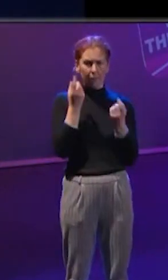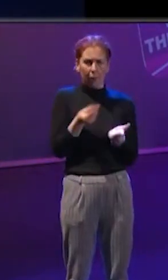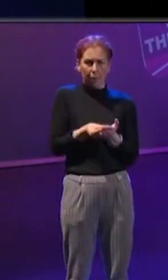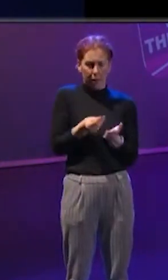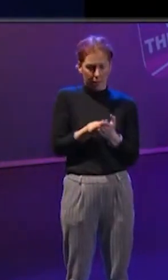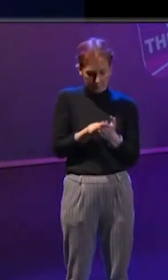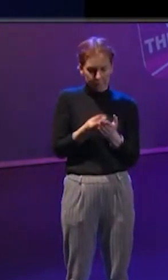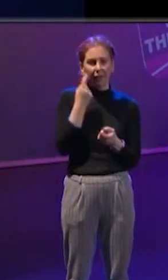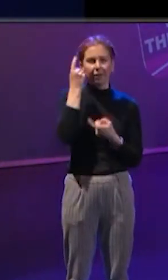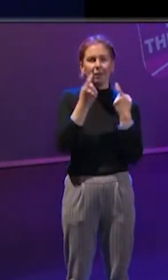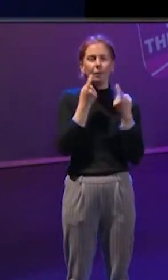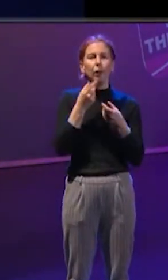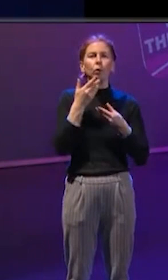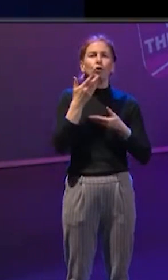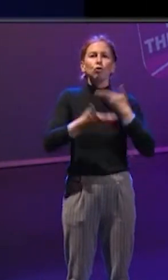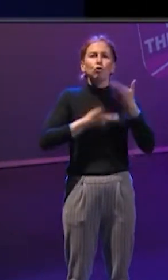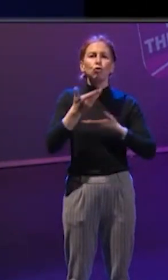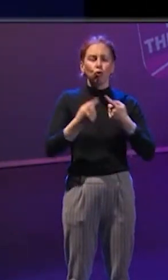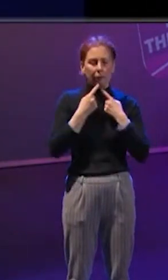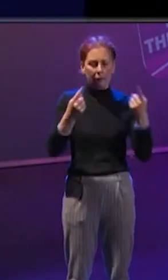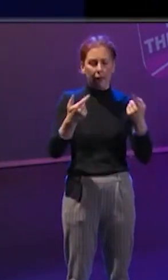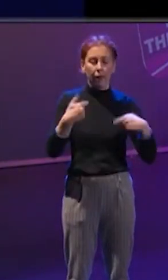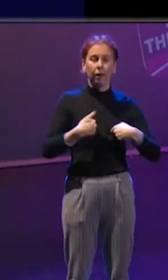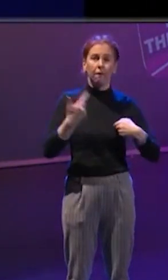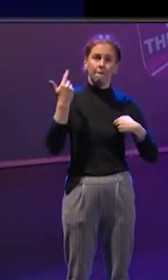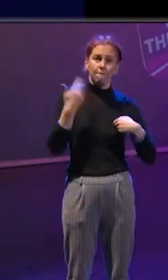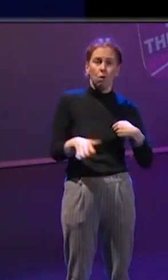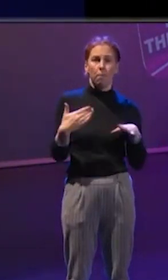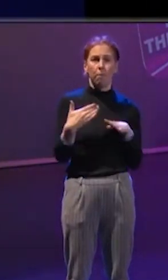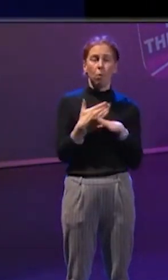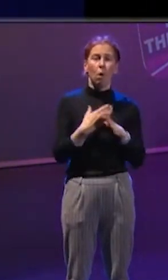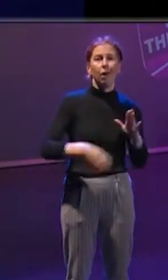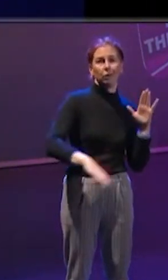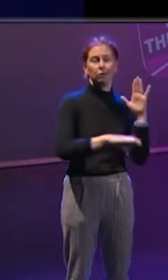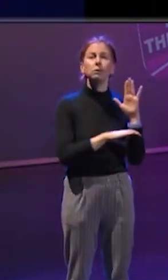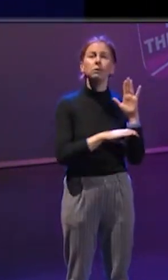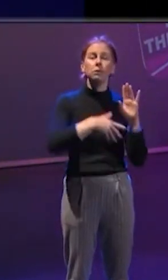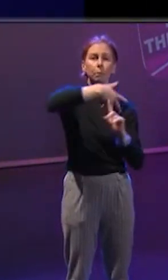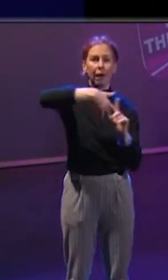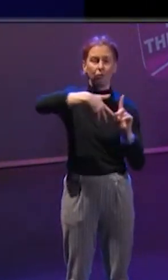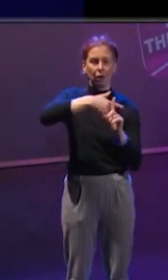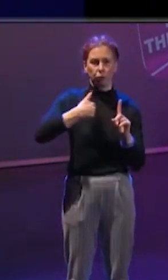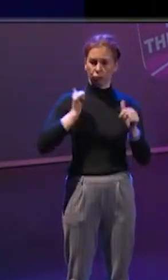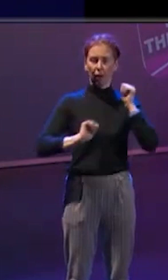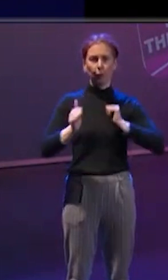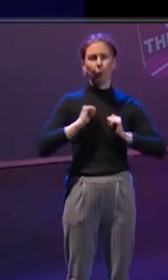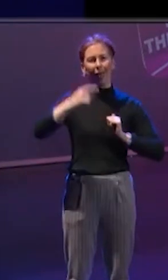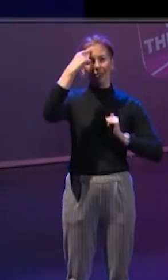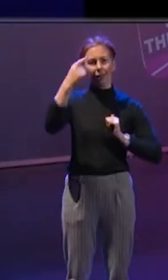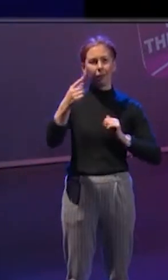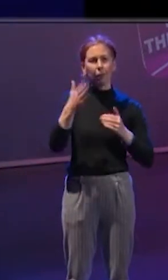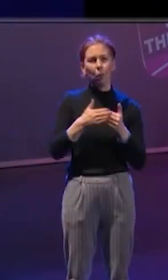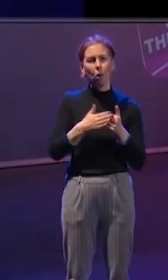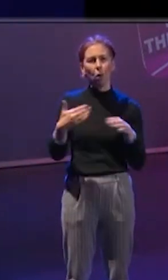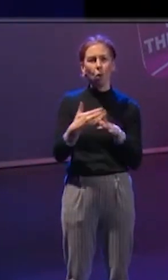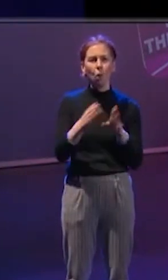know, for example, I'm from a working class background. I'm really proud of that. And I think that more working class people should get into producing. And I